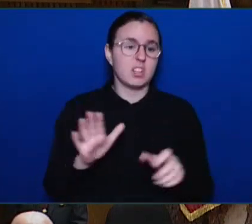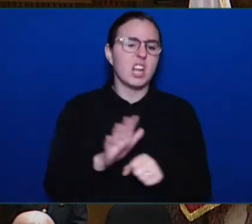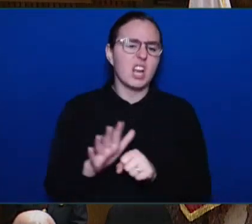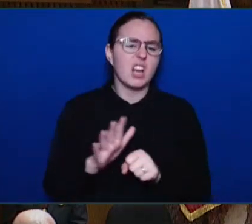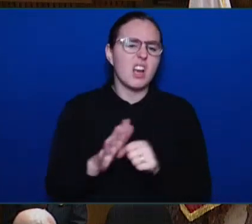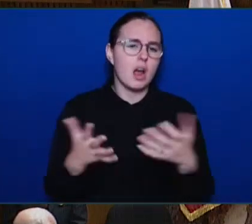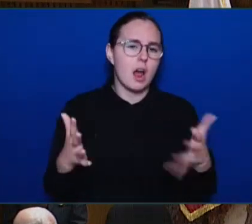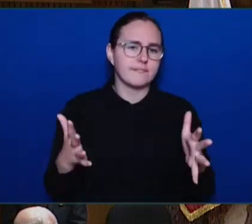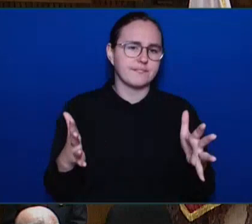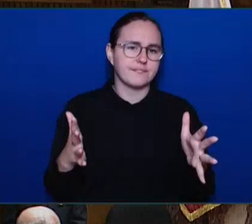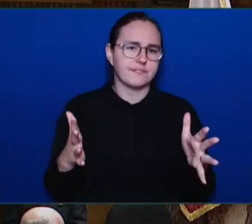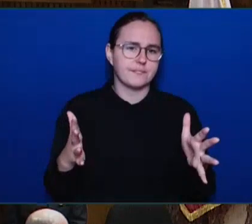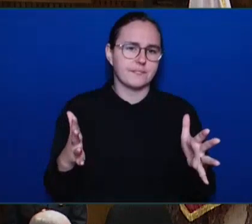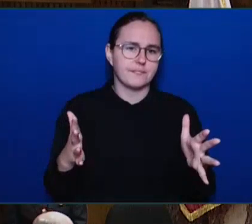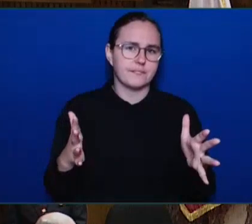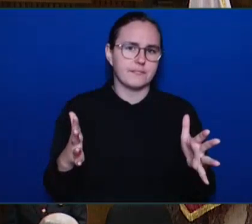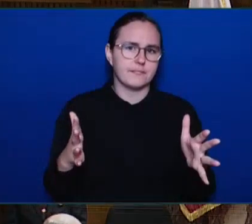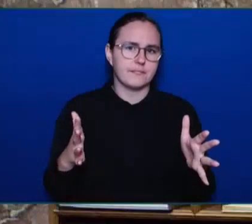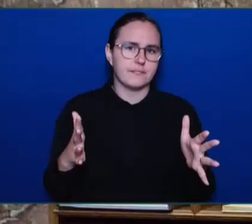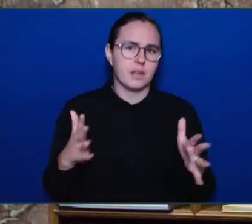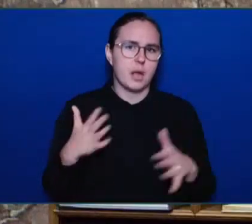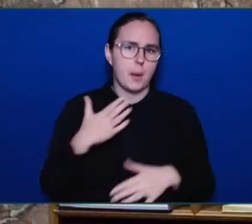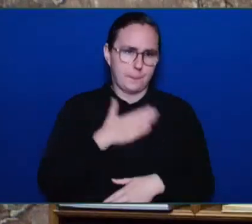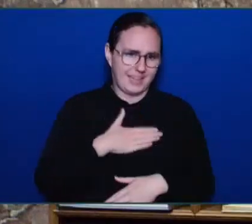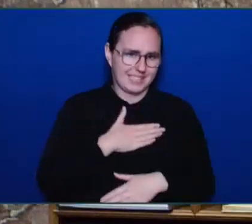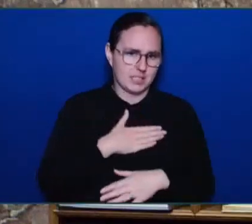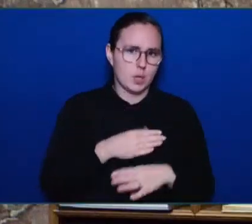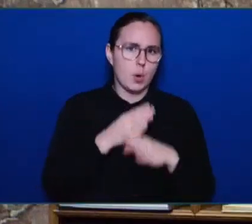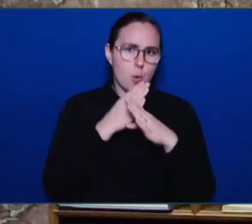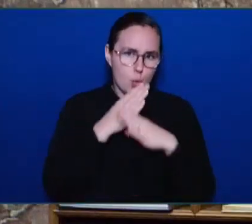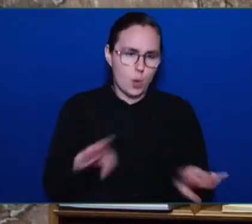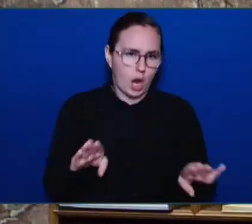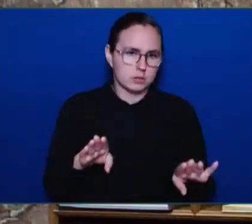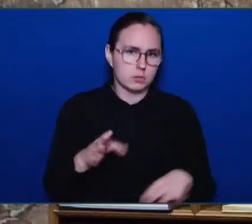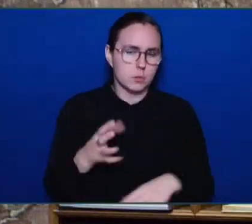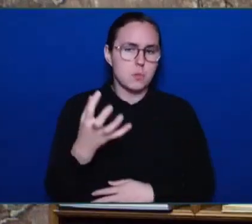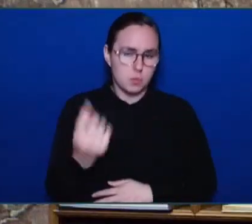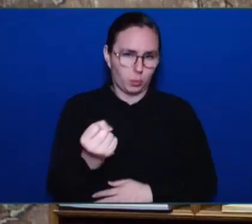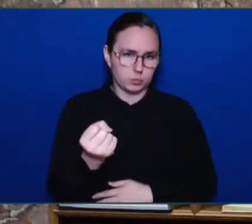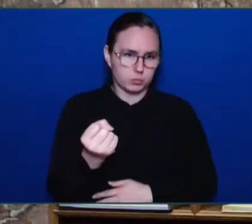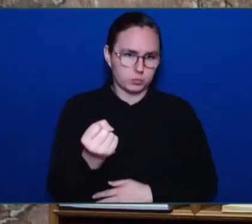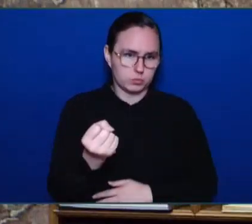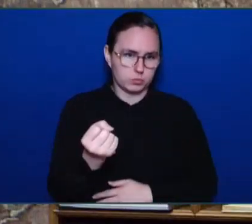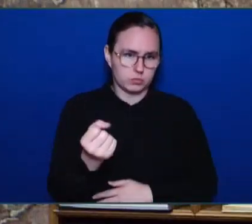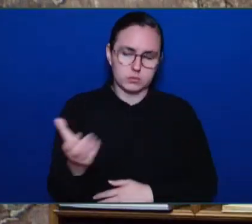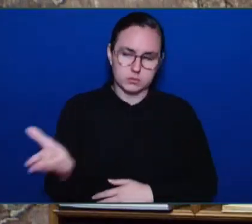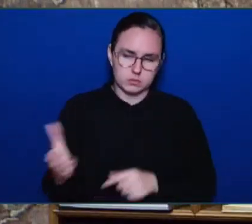Please be quiet. We'll continue. Thank you, Honourable Speaker. Thank you, Honourable Speaker. And